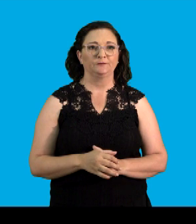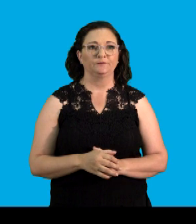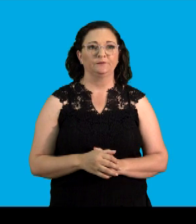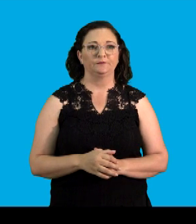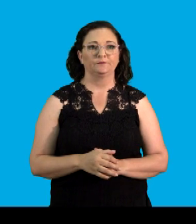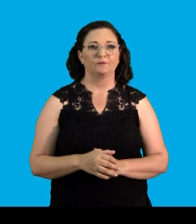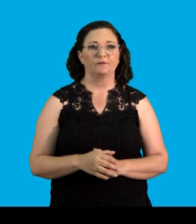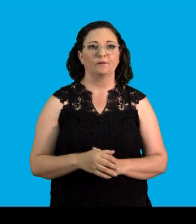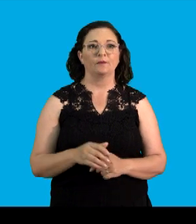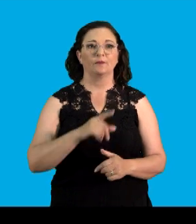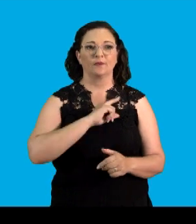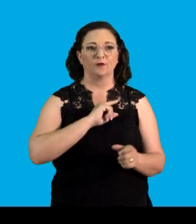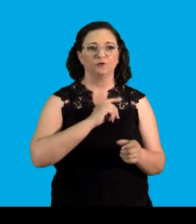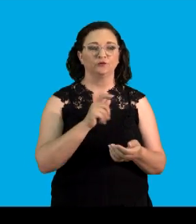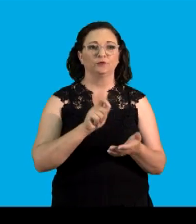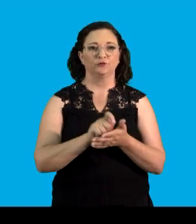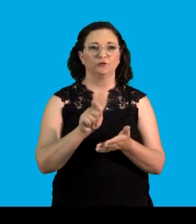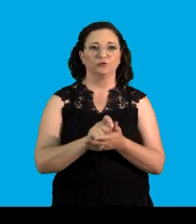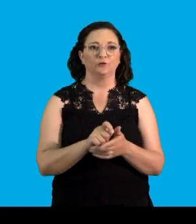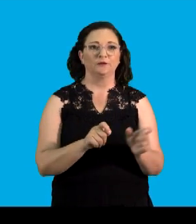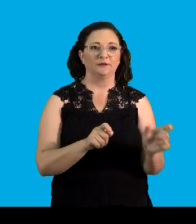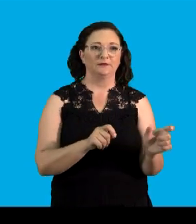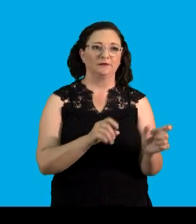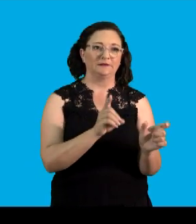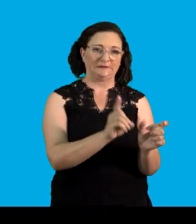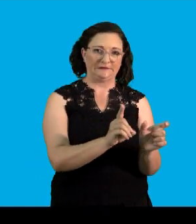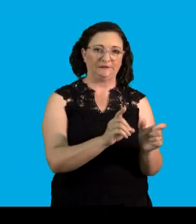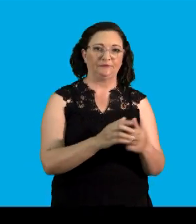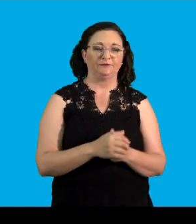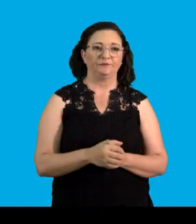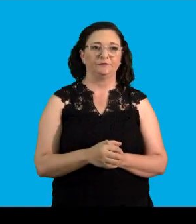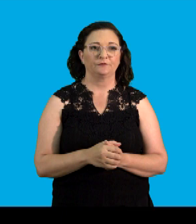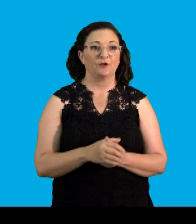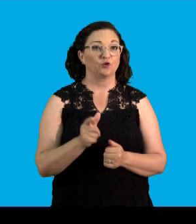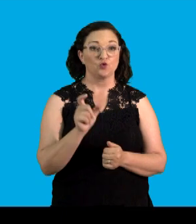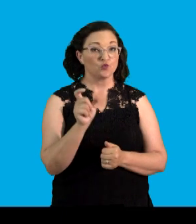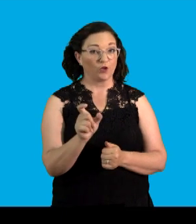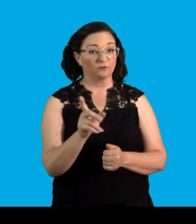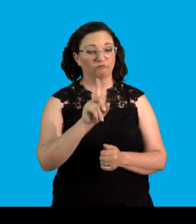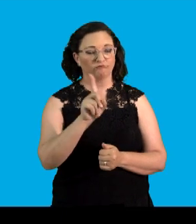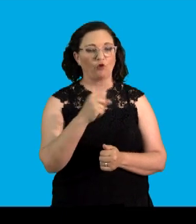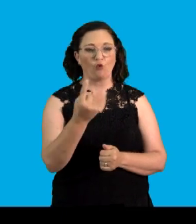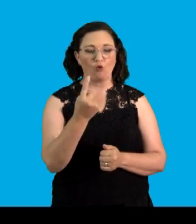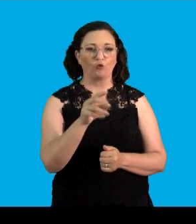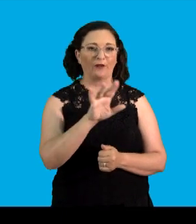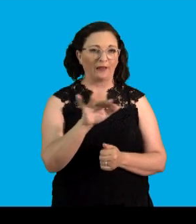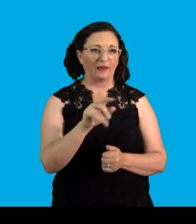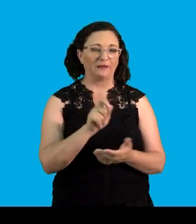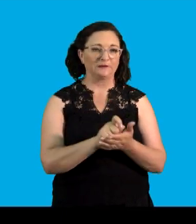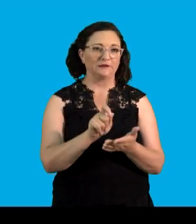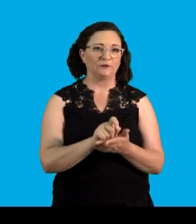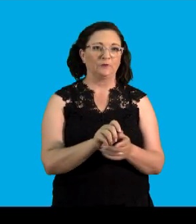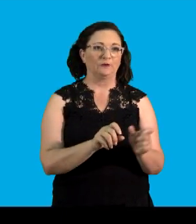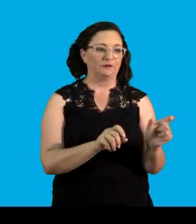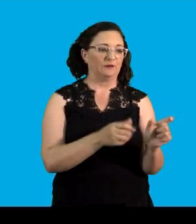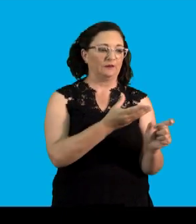What do? You write the correct letter, which is the letter D. You don't write production, you write the letter D next